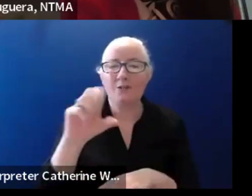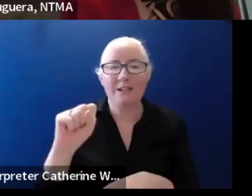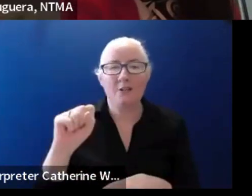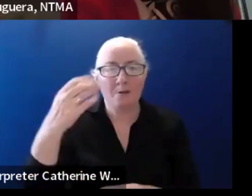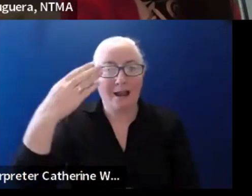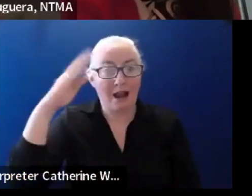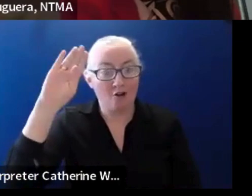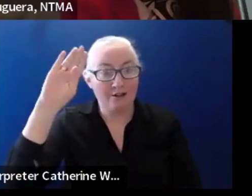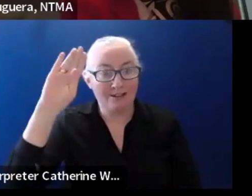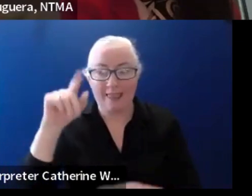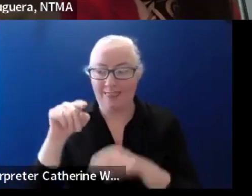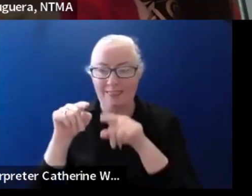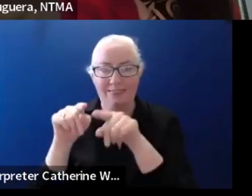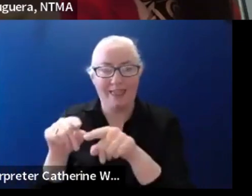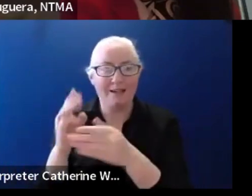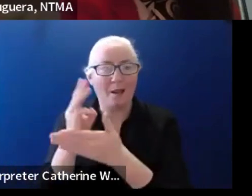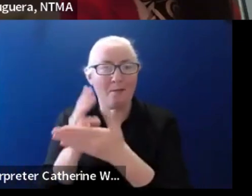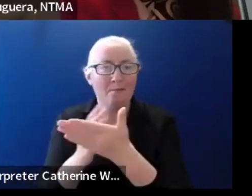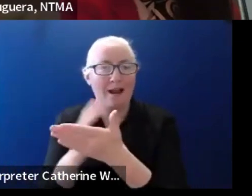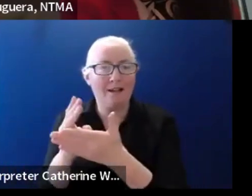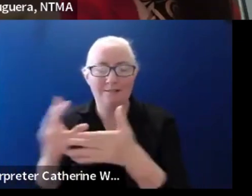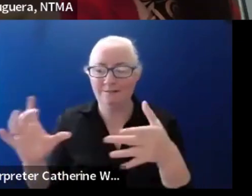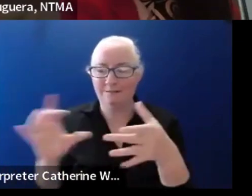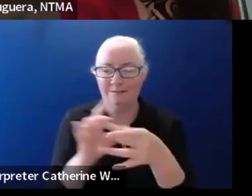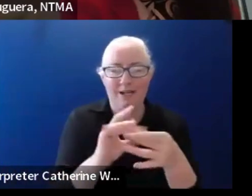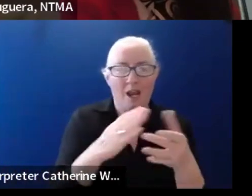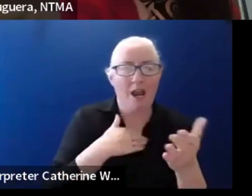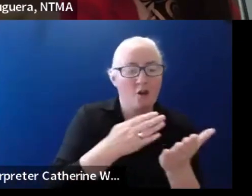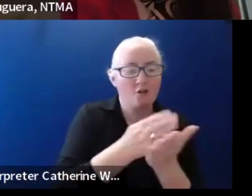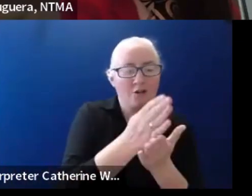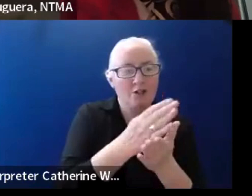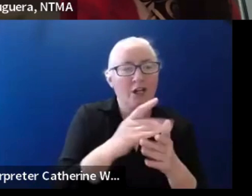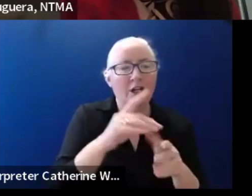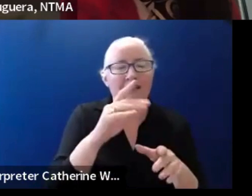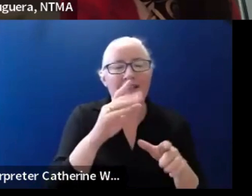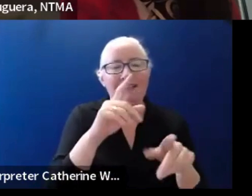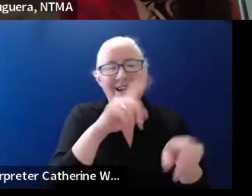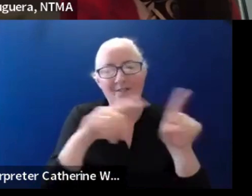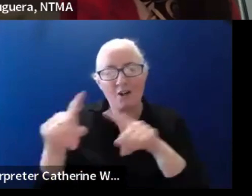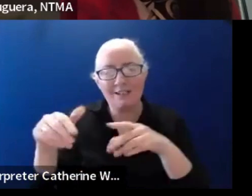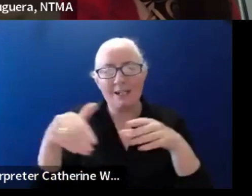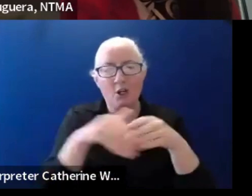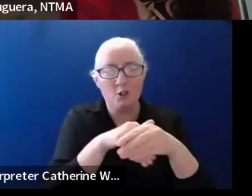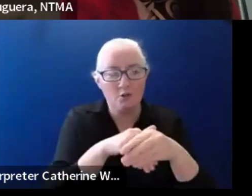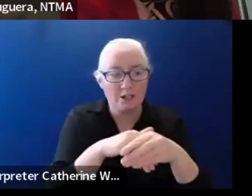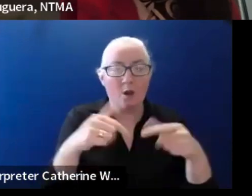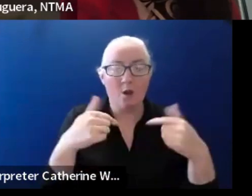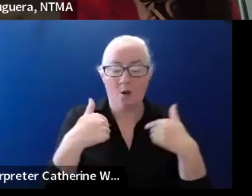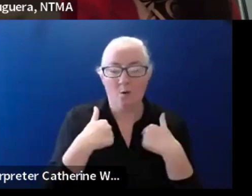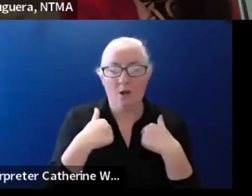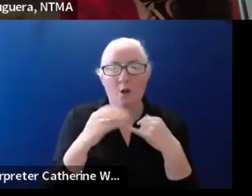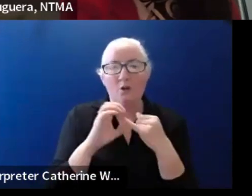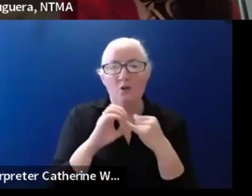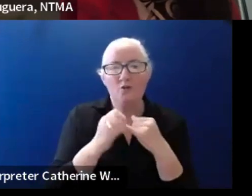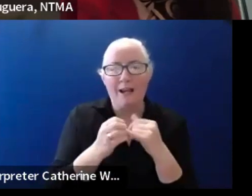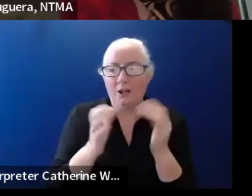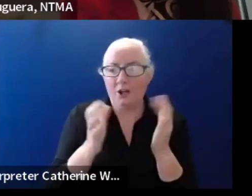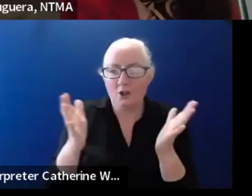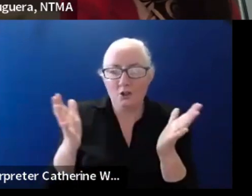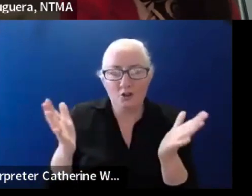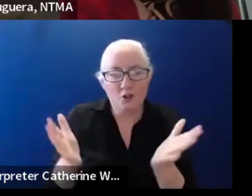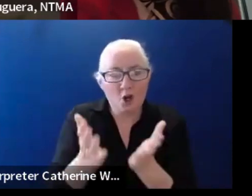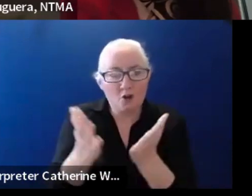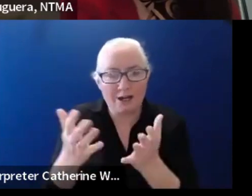like, it really feeds into our strategy around inclusion and diversity, like where we're trying to really nurture